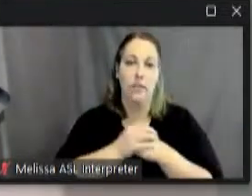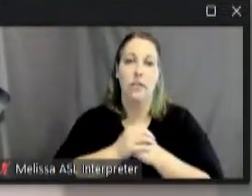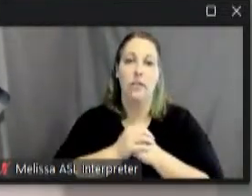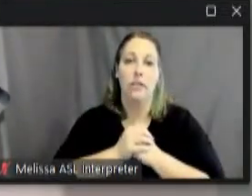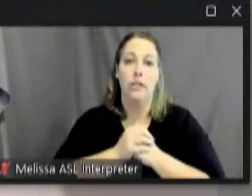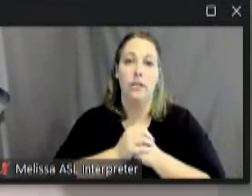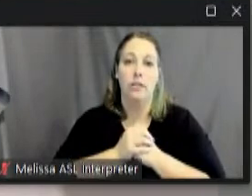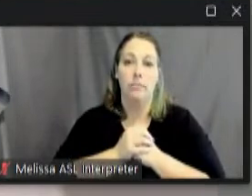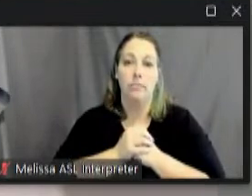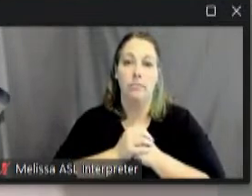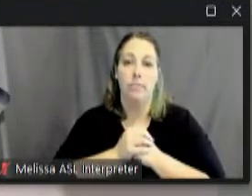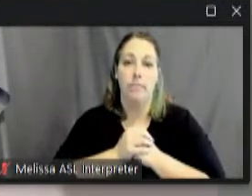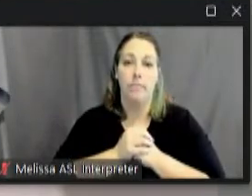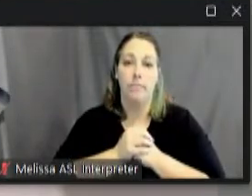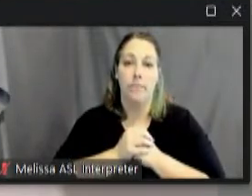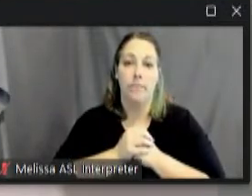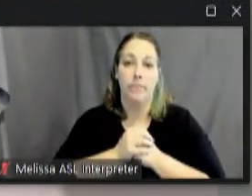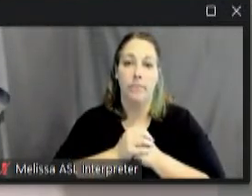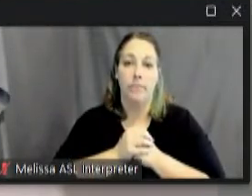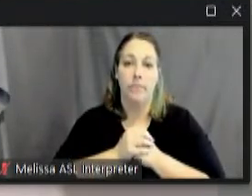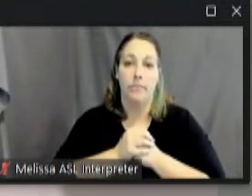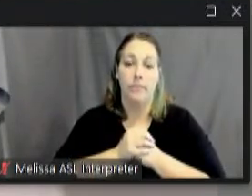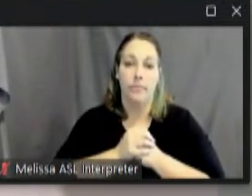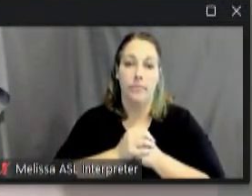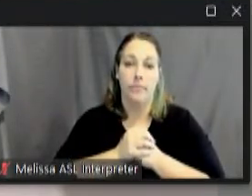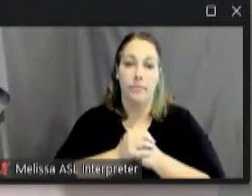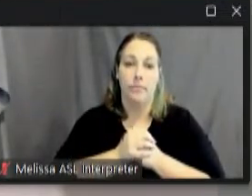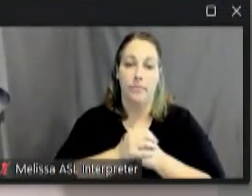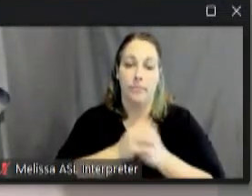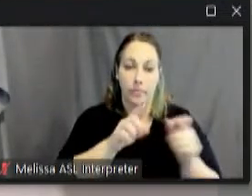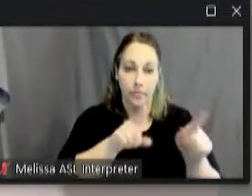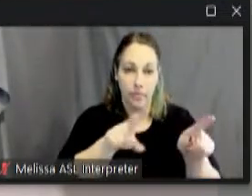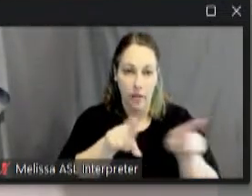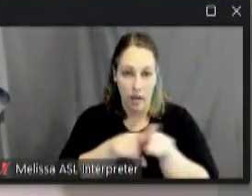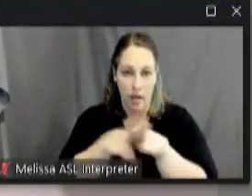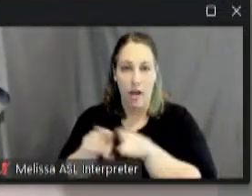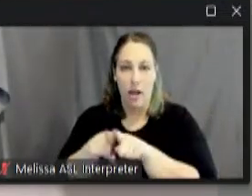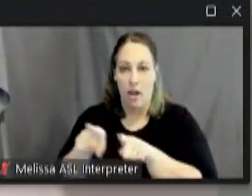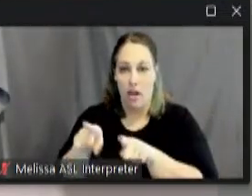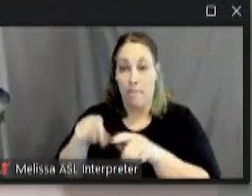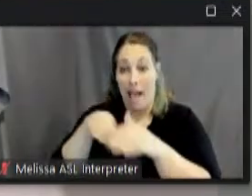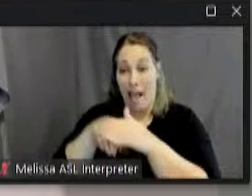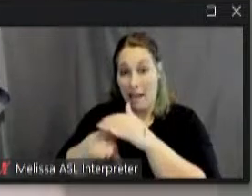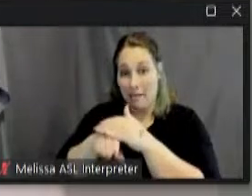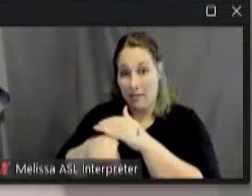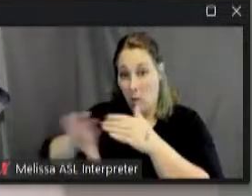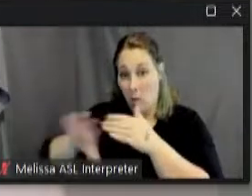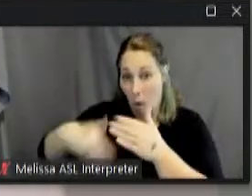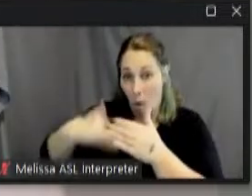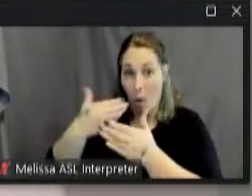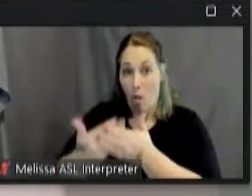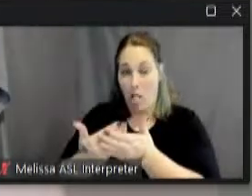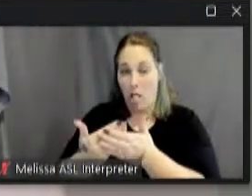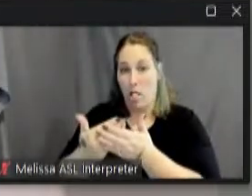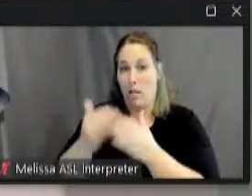same manner, we're also trying to strengthen access to all types of